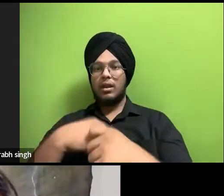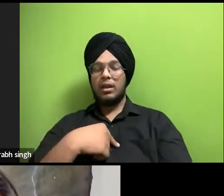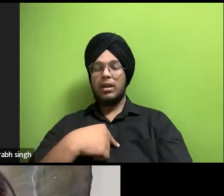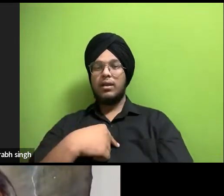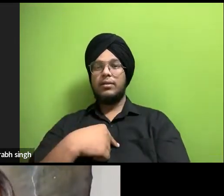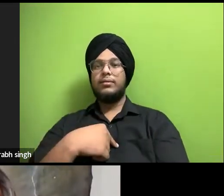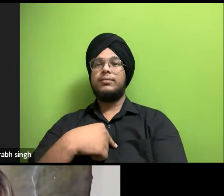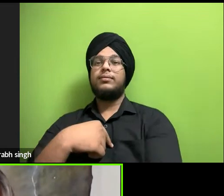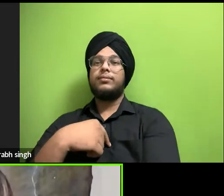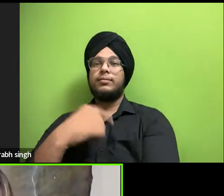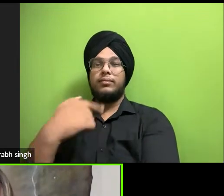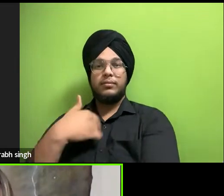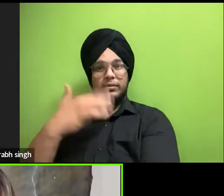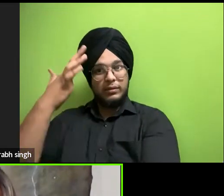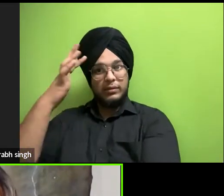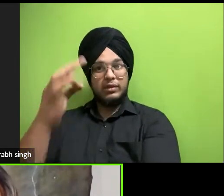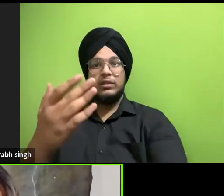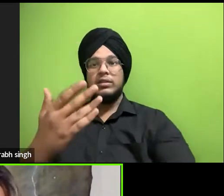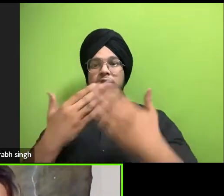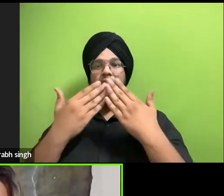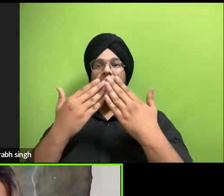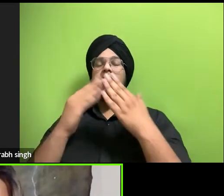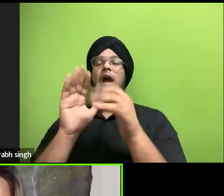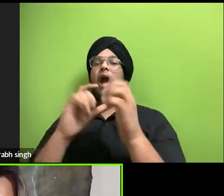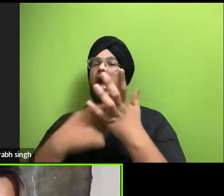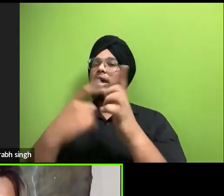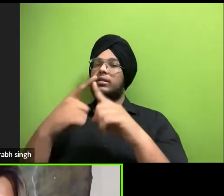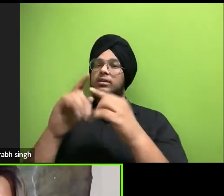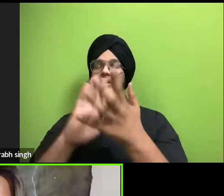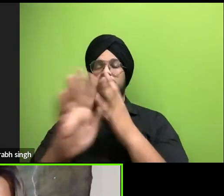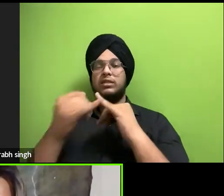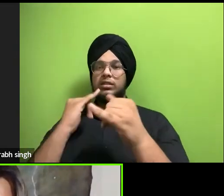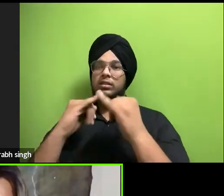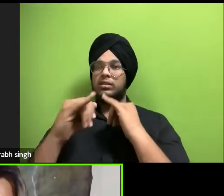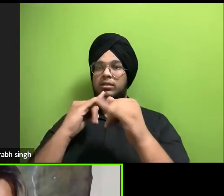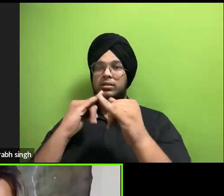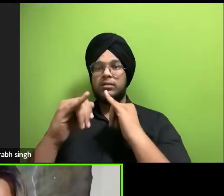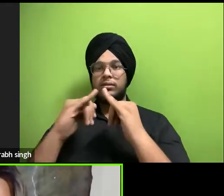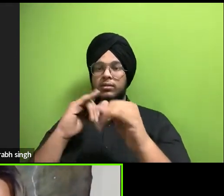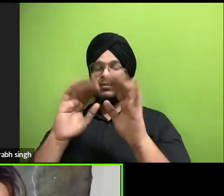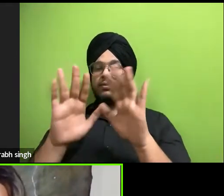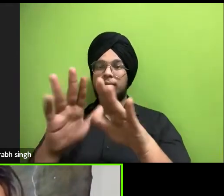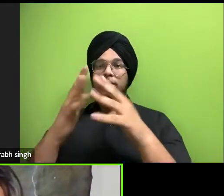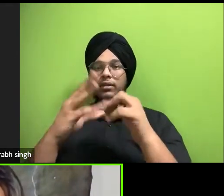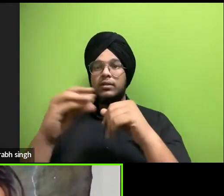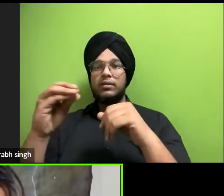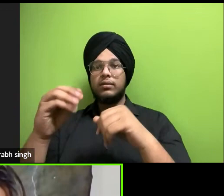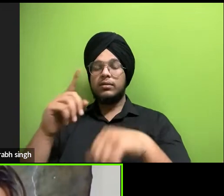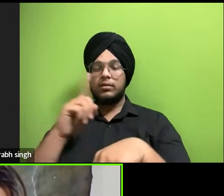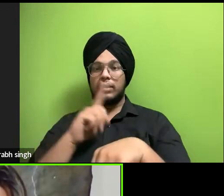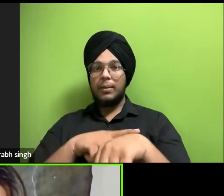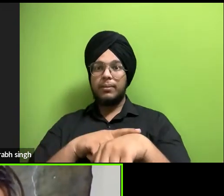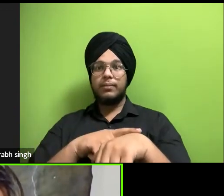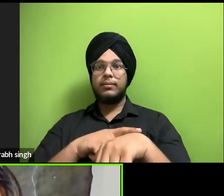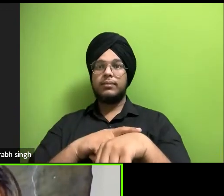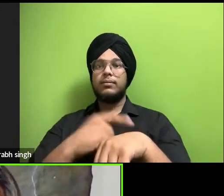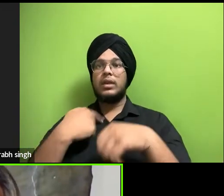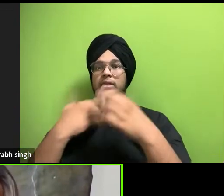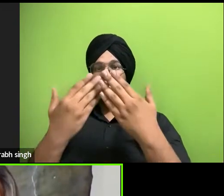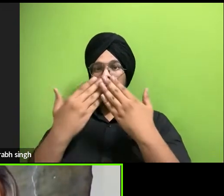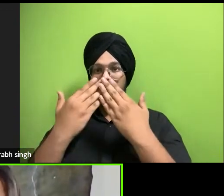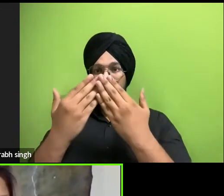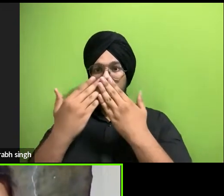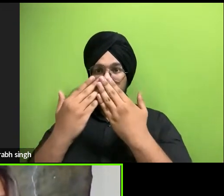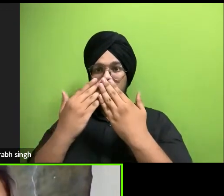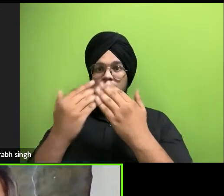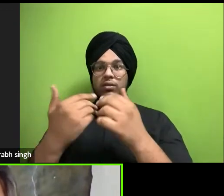I decided to study art history at Sydney University. And at the time when I was studying art history, we